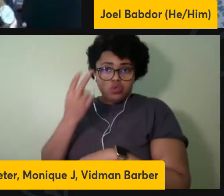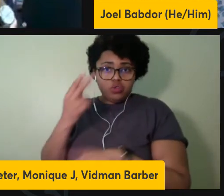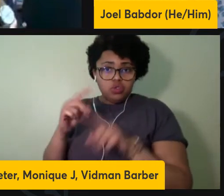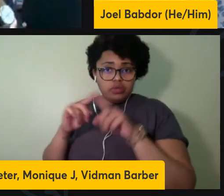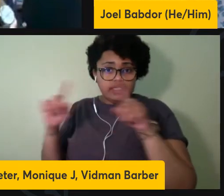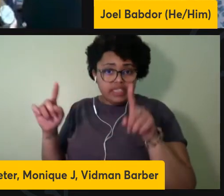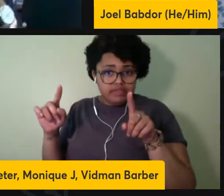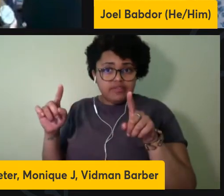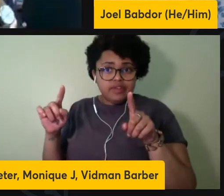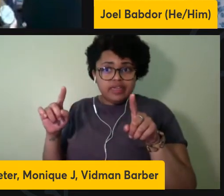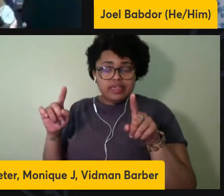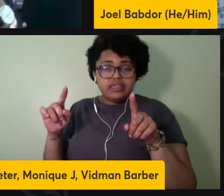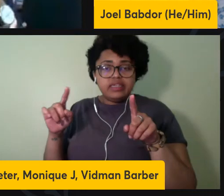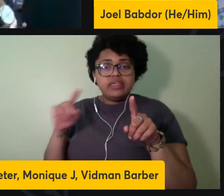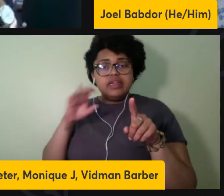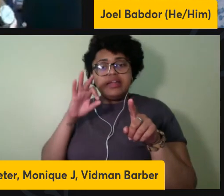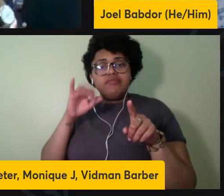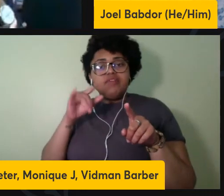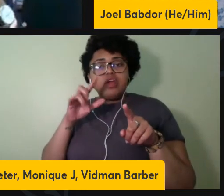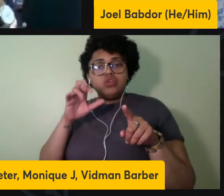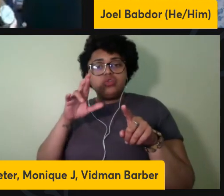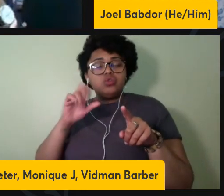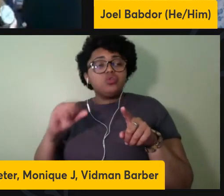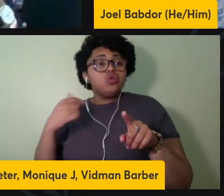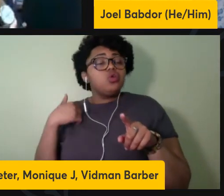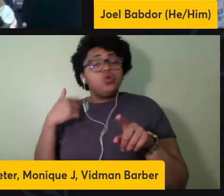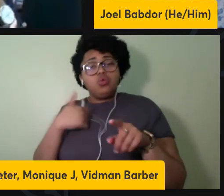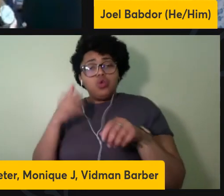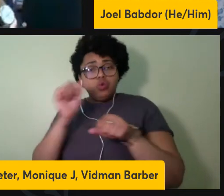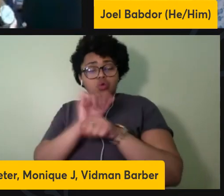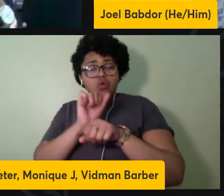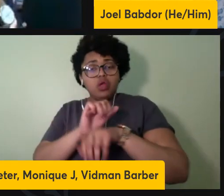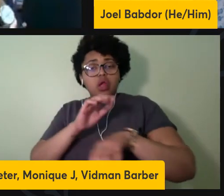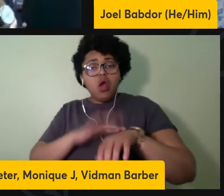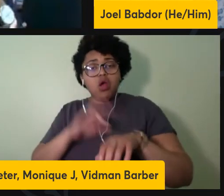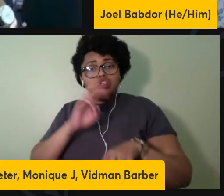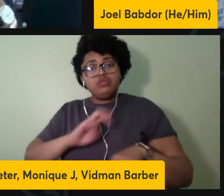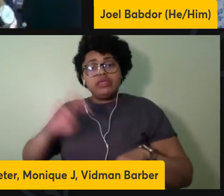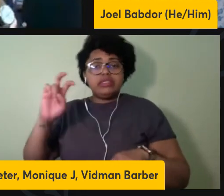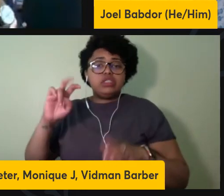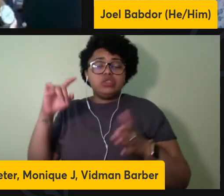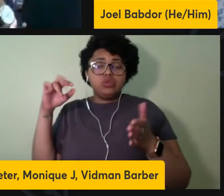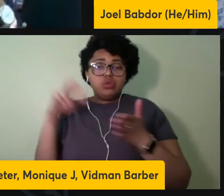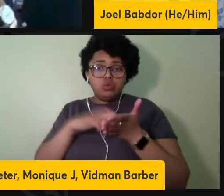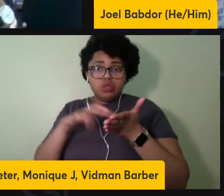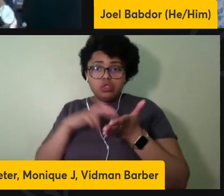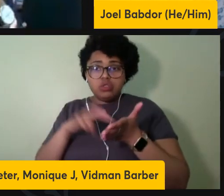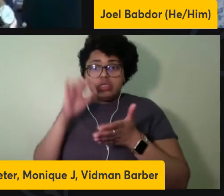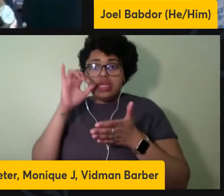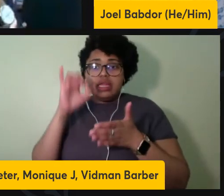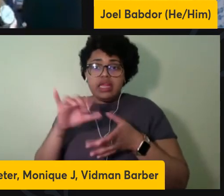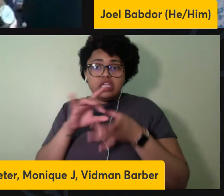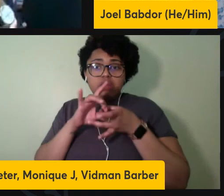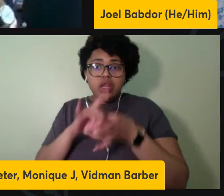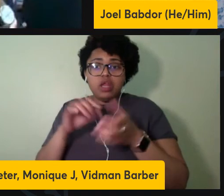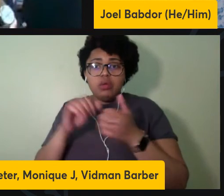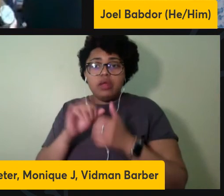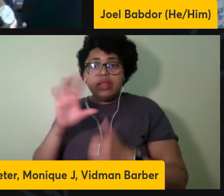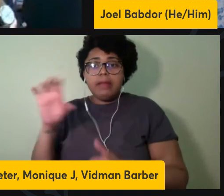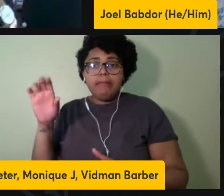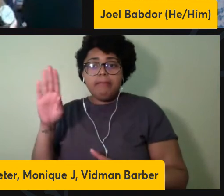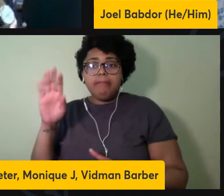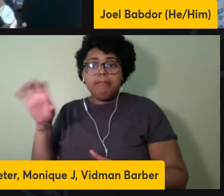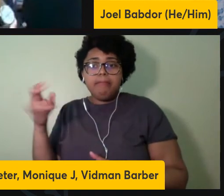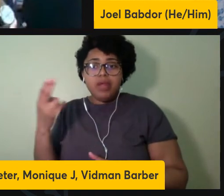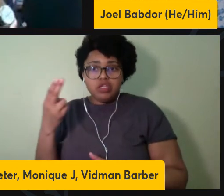when working on translational research, it's different from bench research. Like I said, we searching for E.